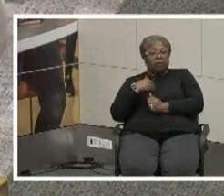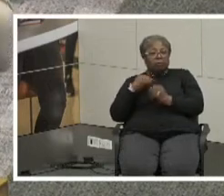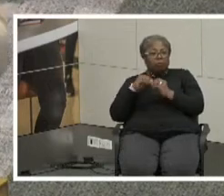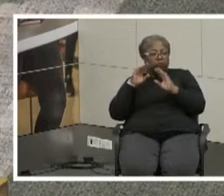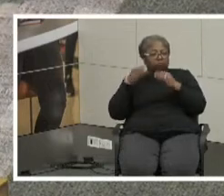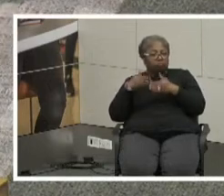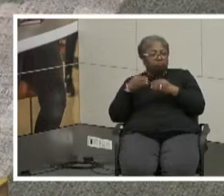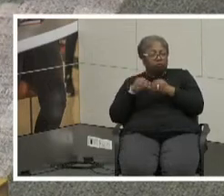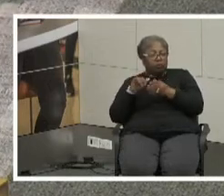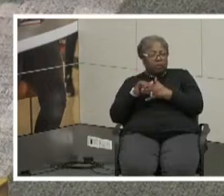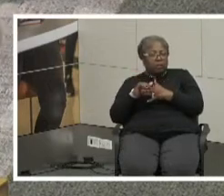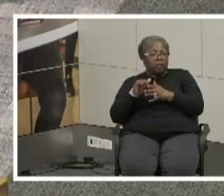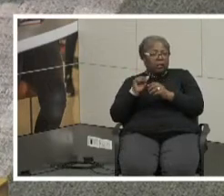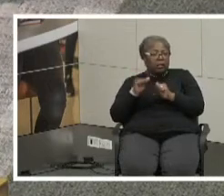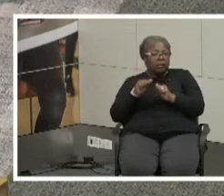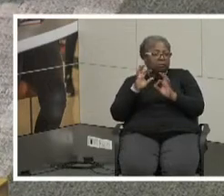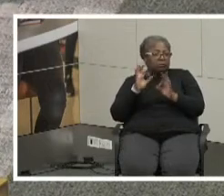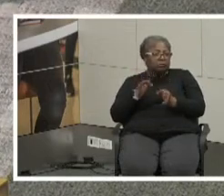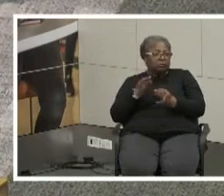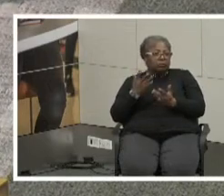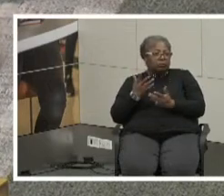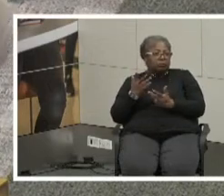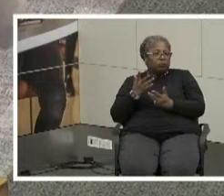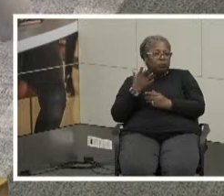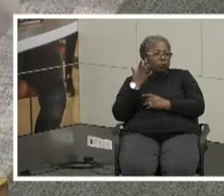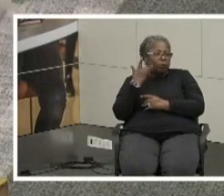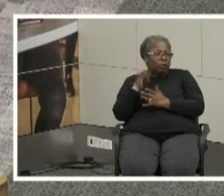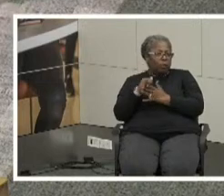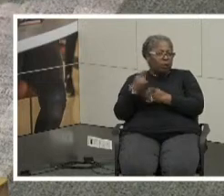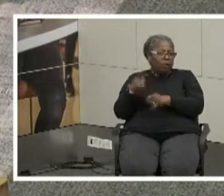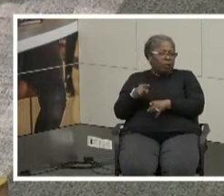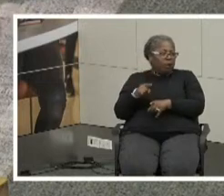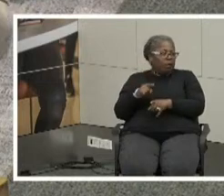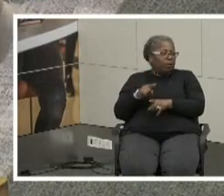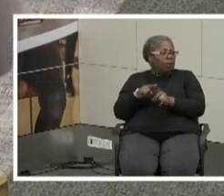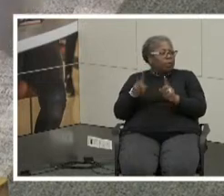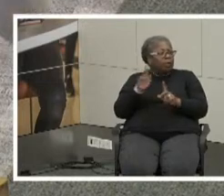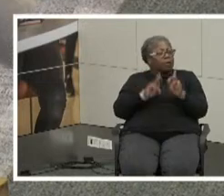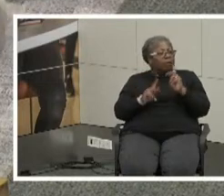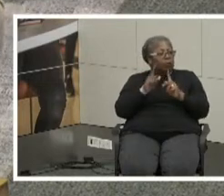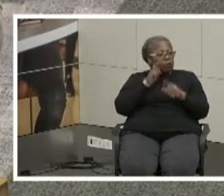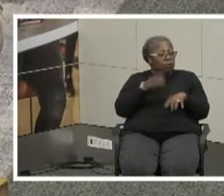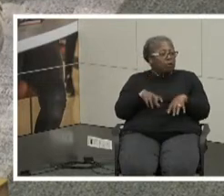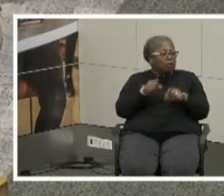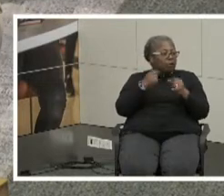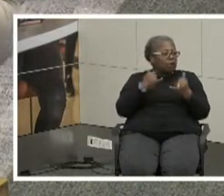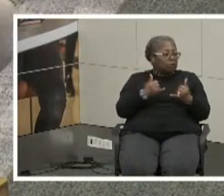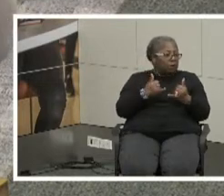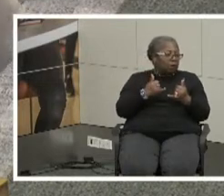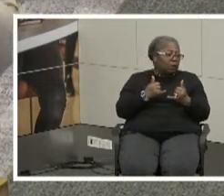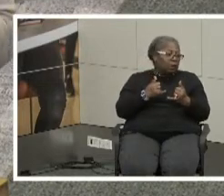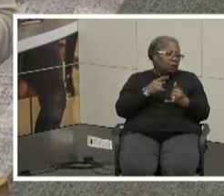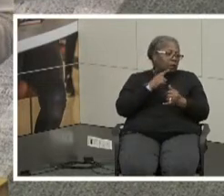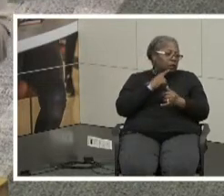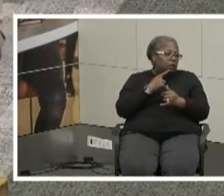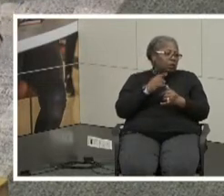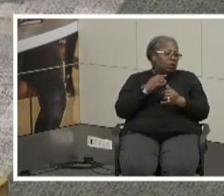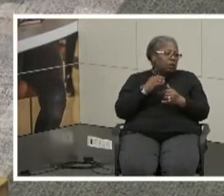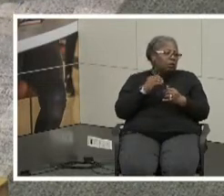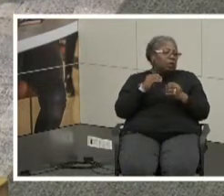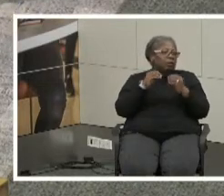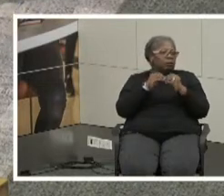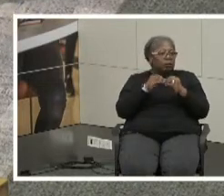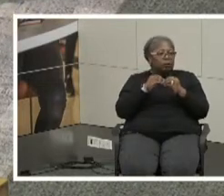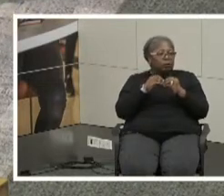to it so that we can then determine what and why is that happening but um but the people who take it now it's it's a a spattering of people for